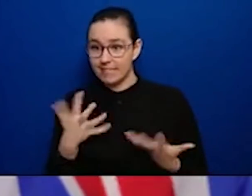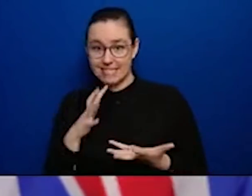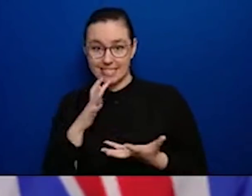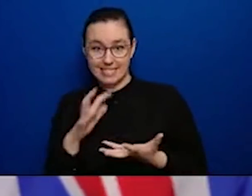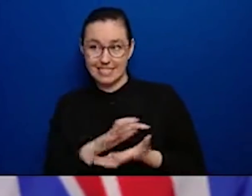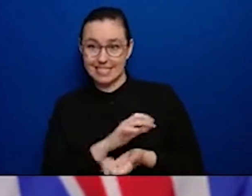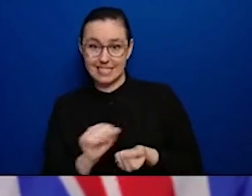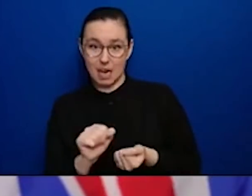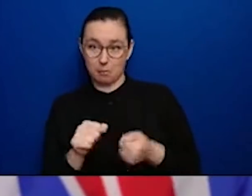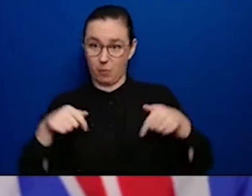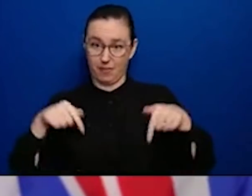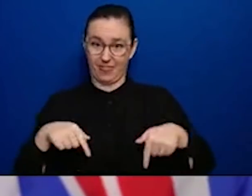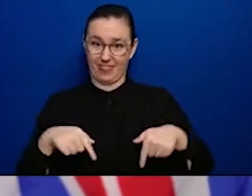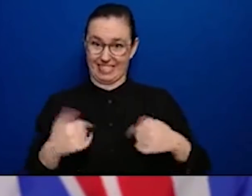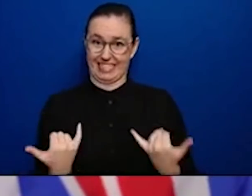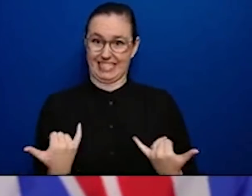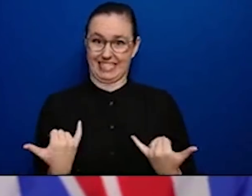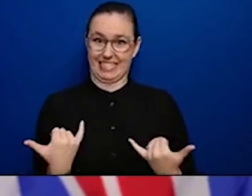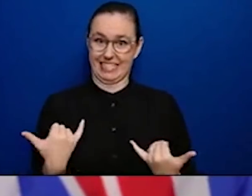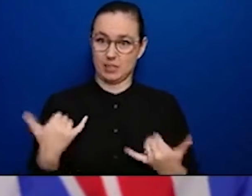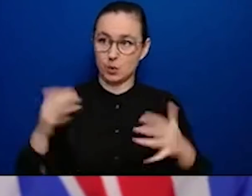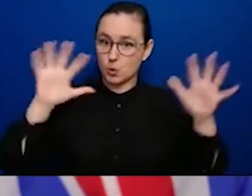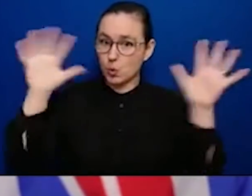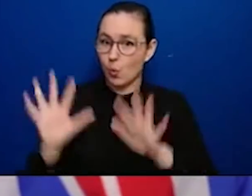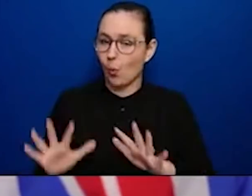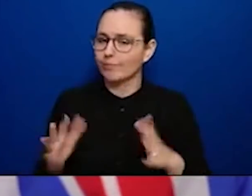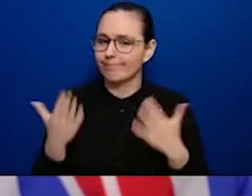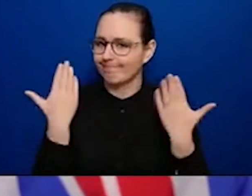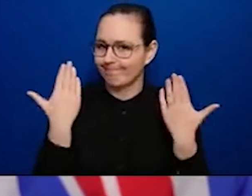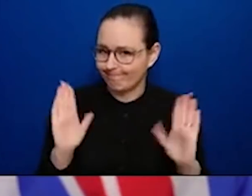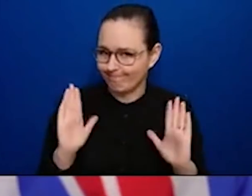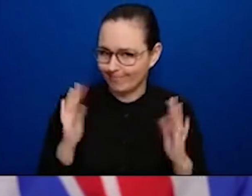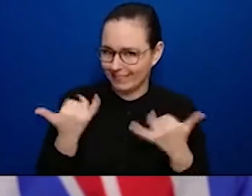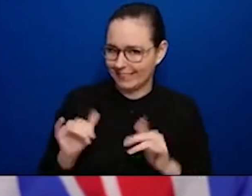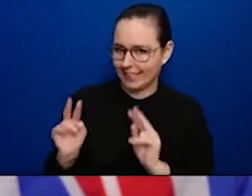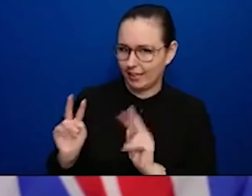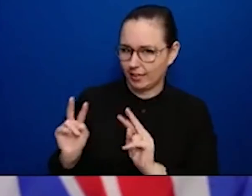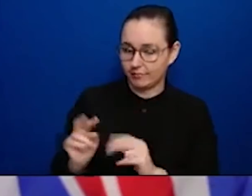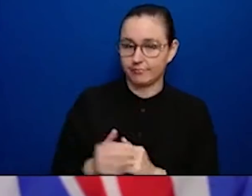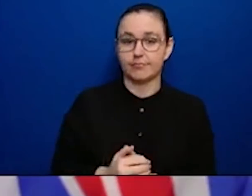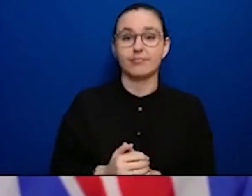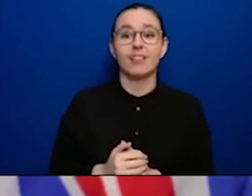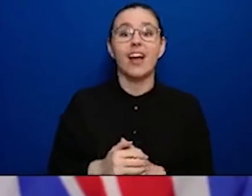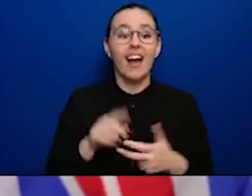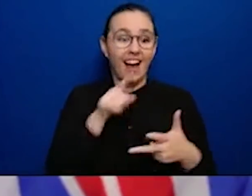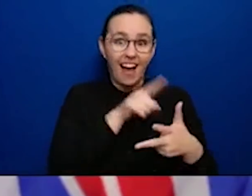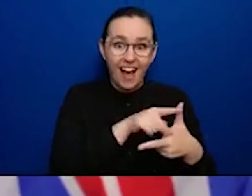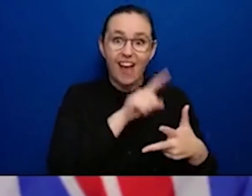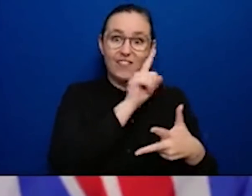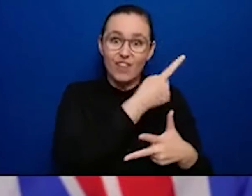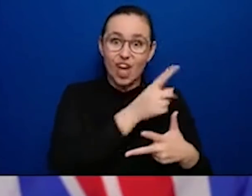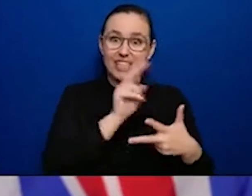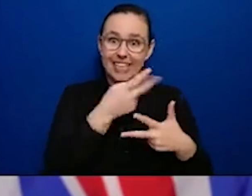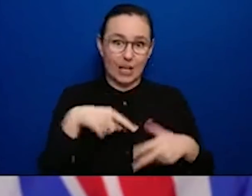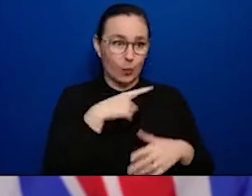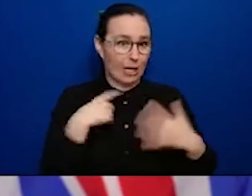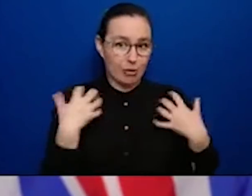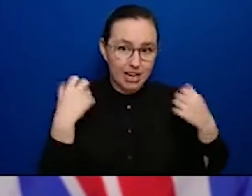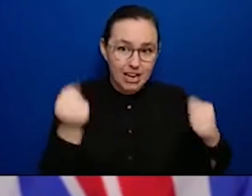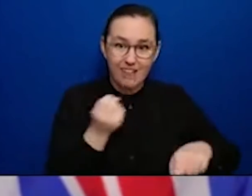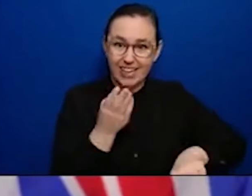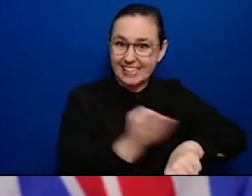to be seen. Even as we continue recovering from the impacts of previous systems and widespread flooding, we are monitoring weather and